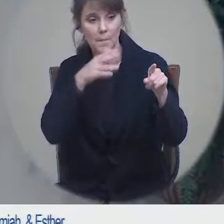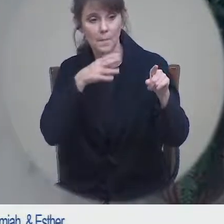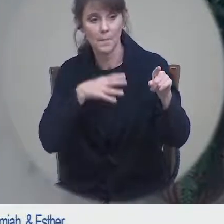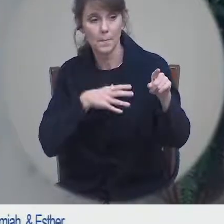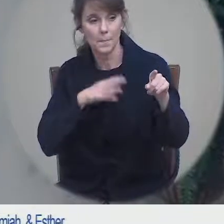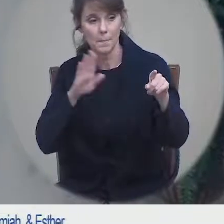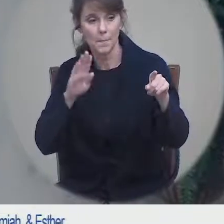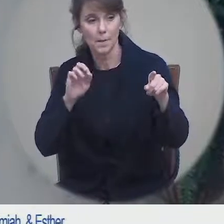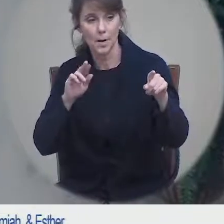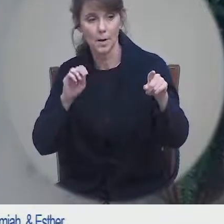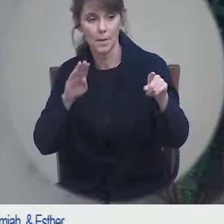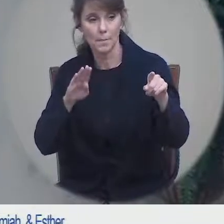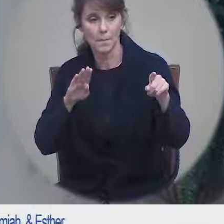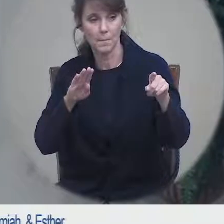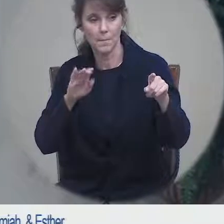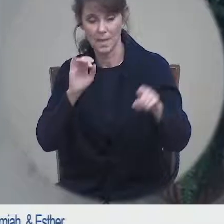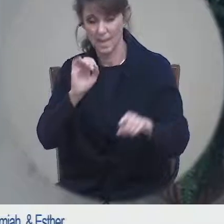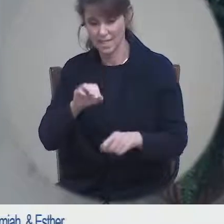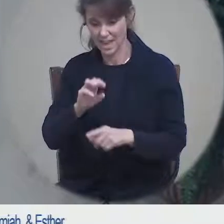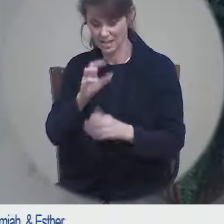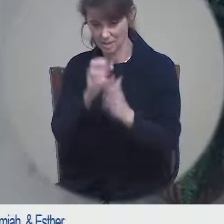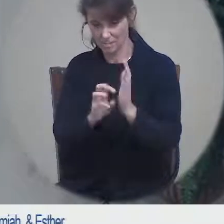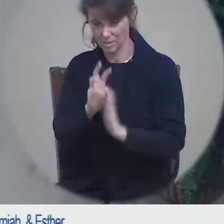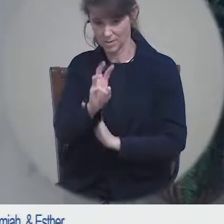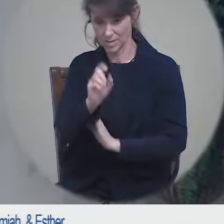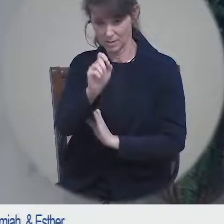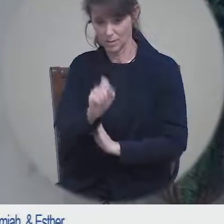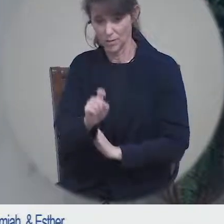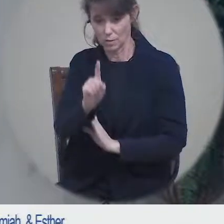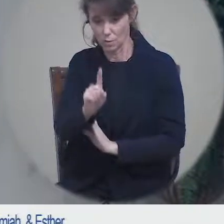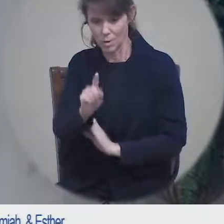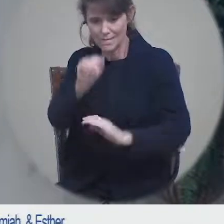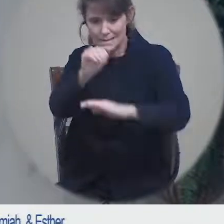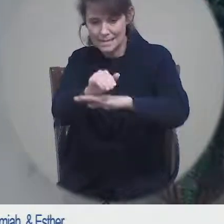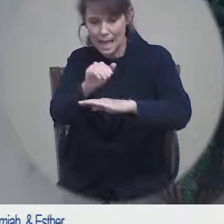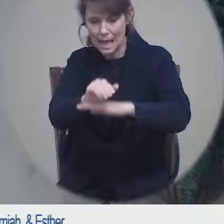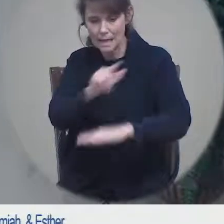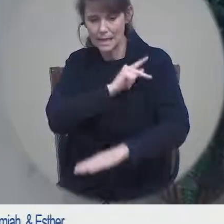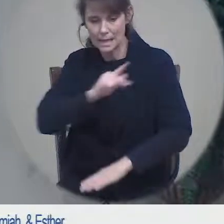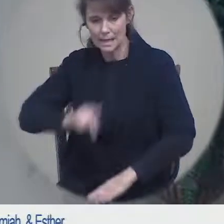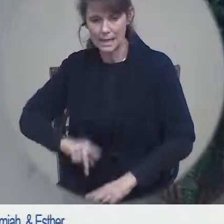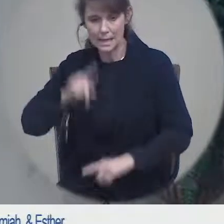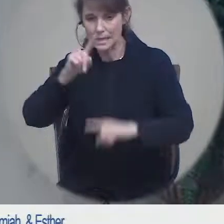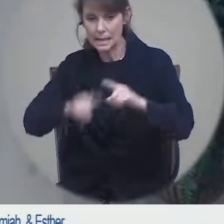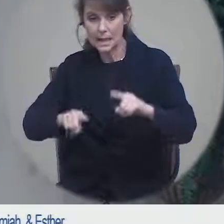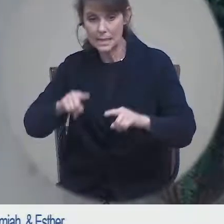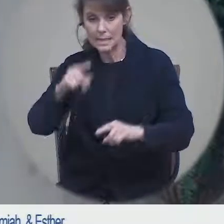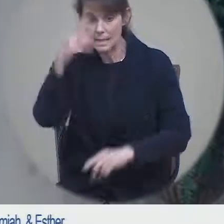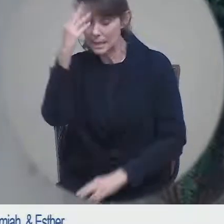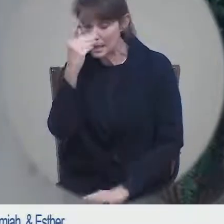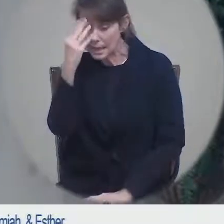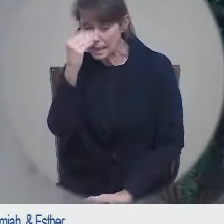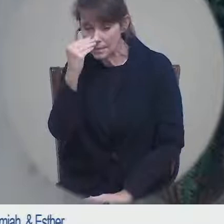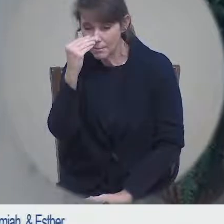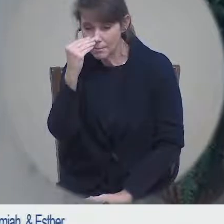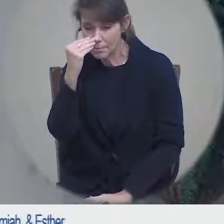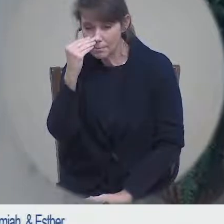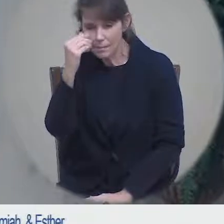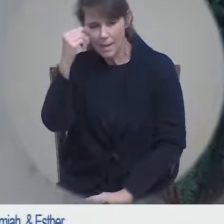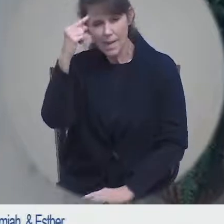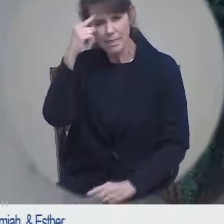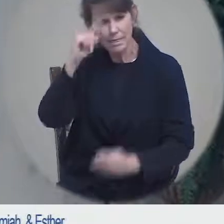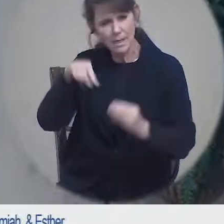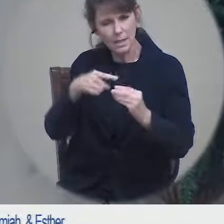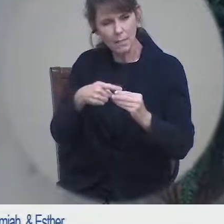there in 6:1. That night the king could not sleep. And I think about Esther and how, first of all, she called